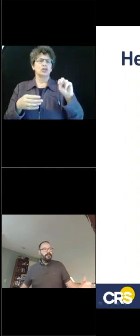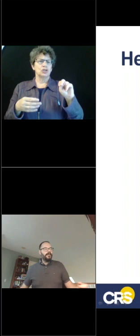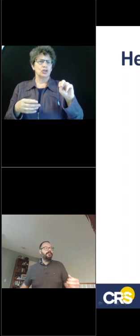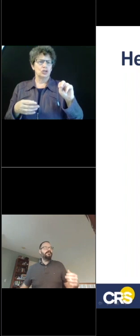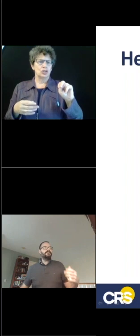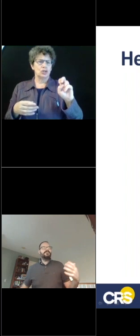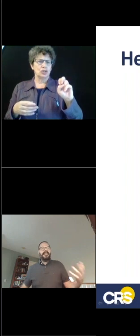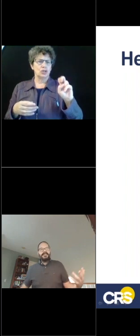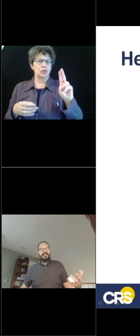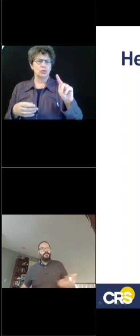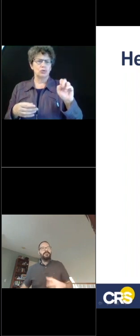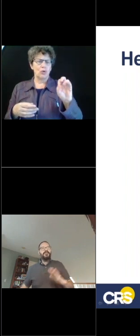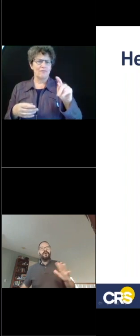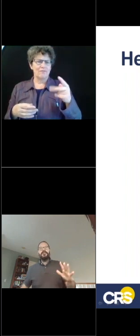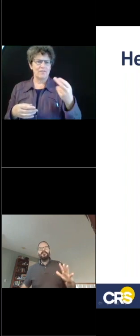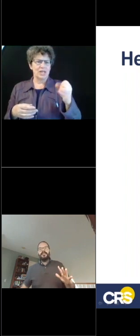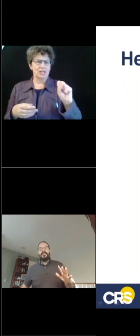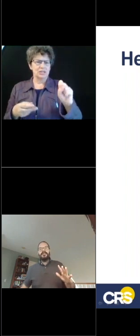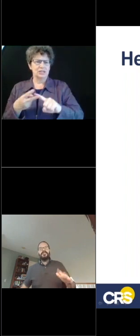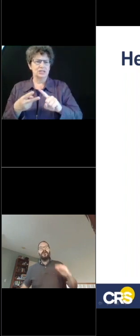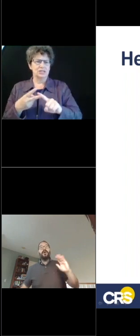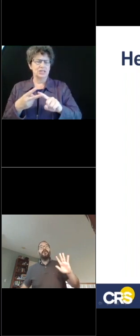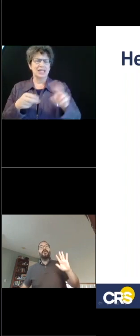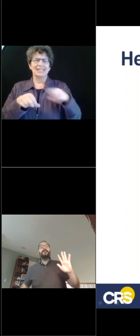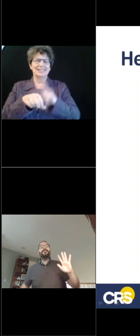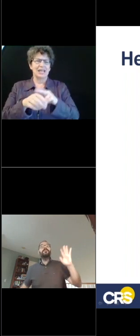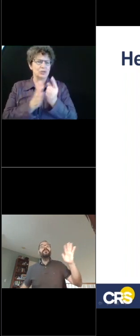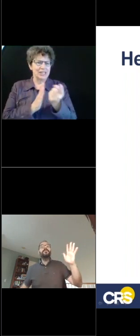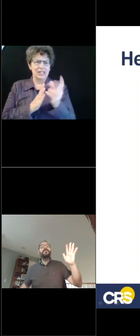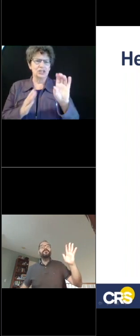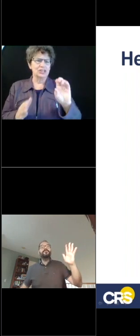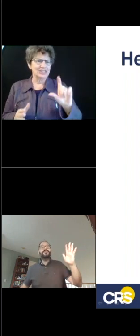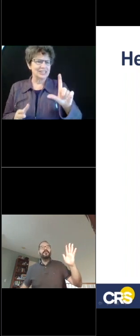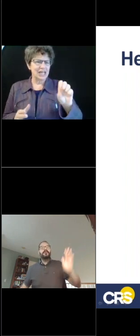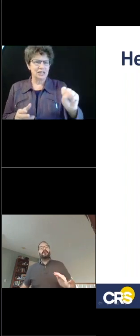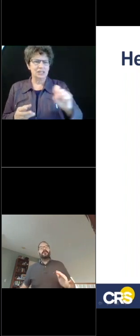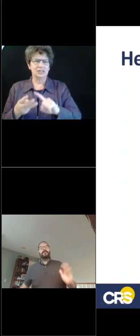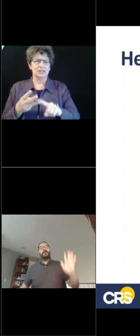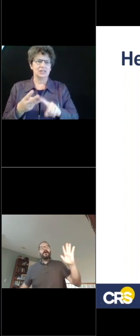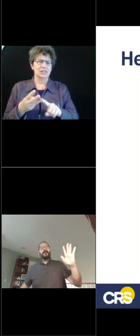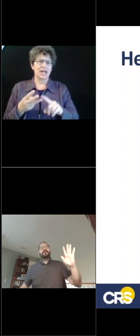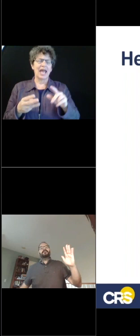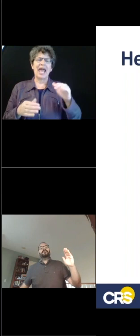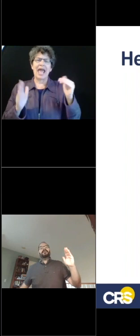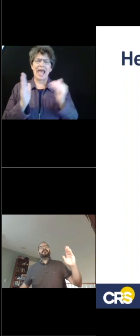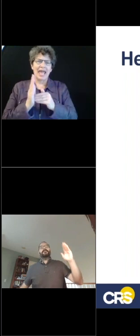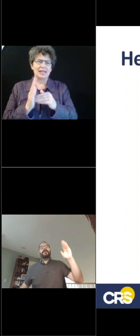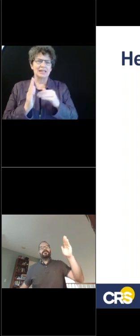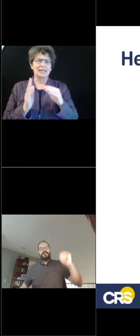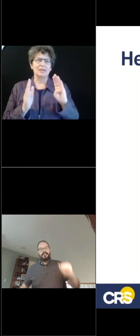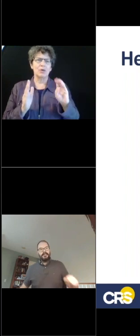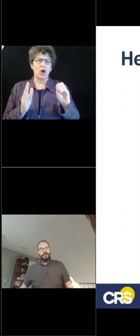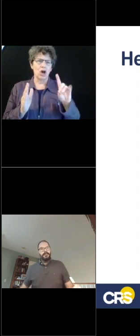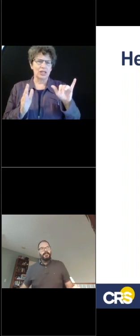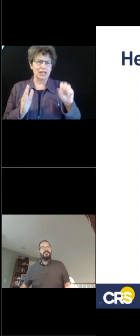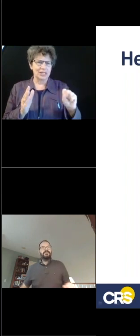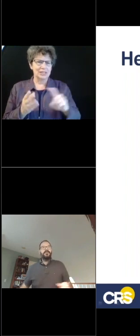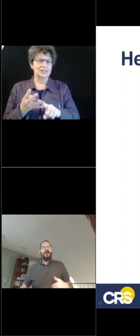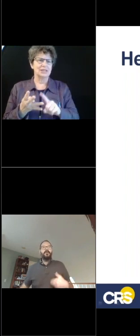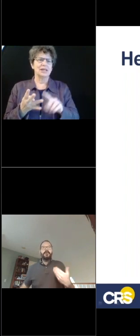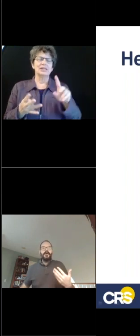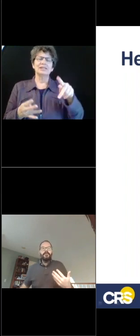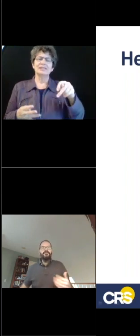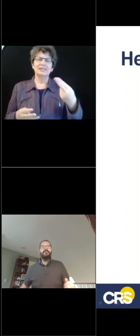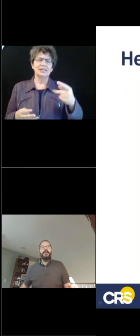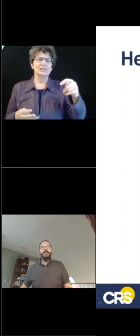inflammatory mechanisms, antibodies. All of these are improved by getting better sleep. And so